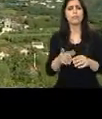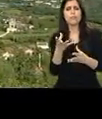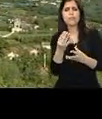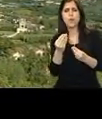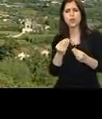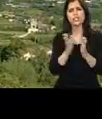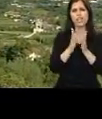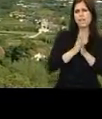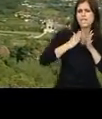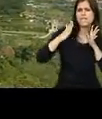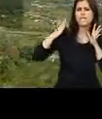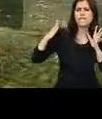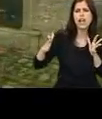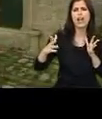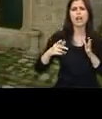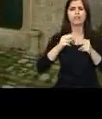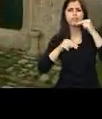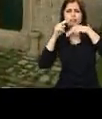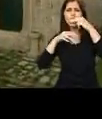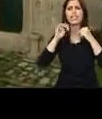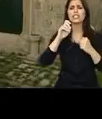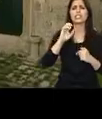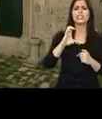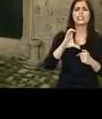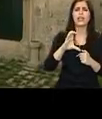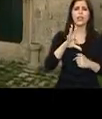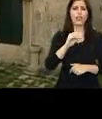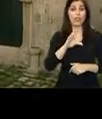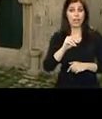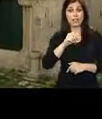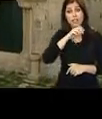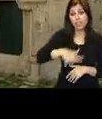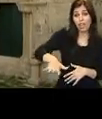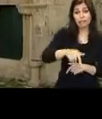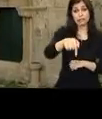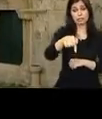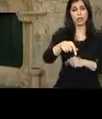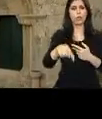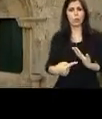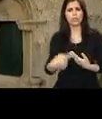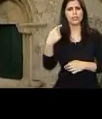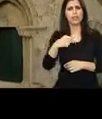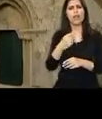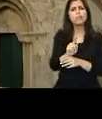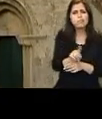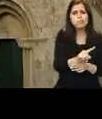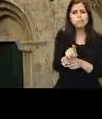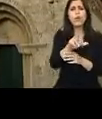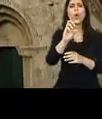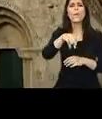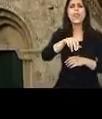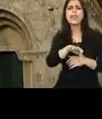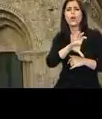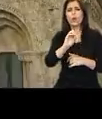So numerous are the monasteries and churches built since the 10th century on these lands that today they make up a veritable root of